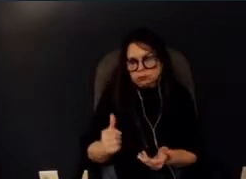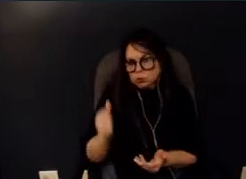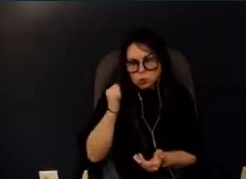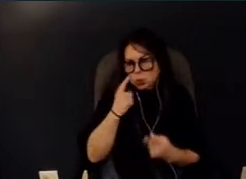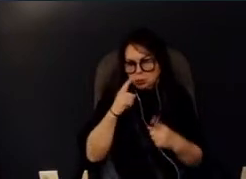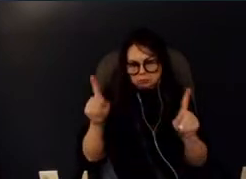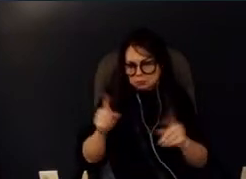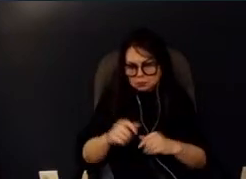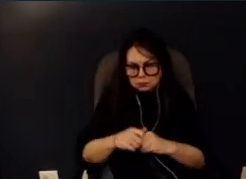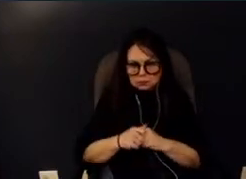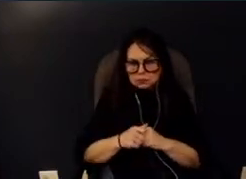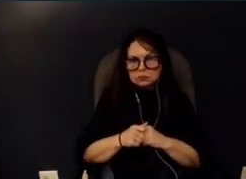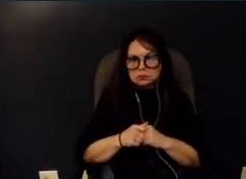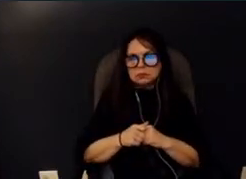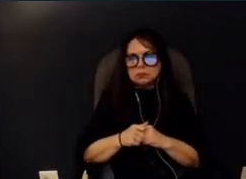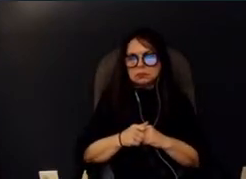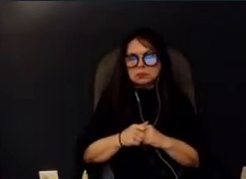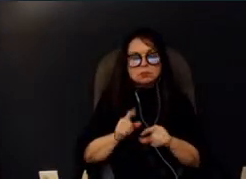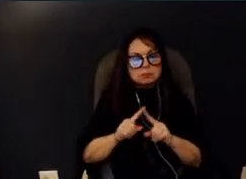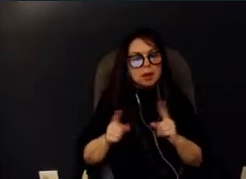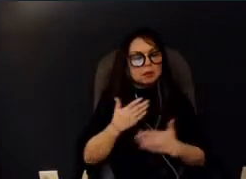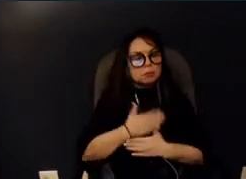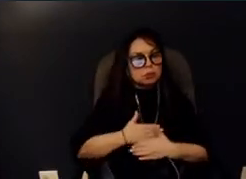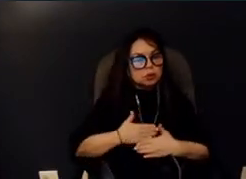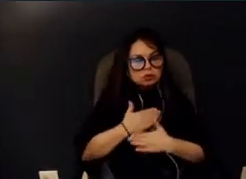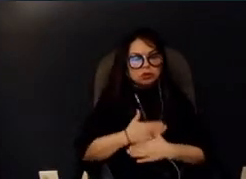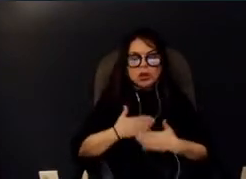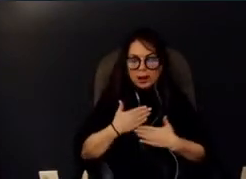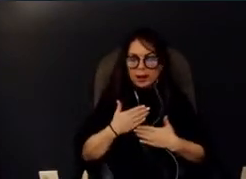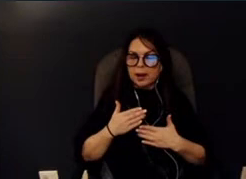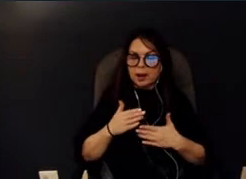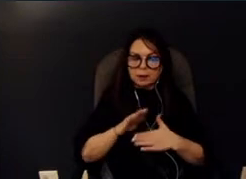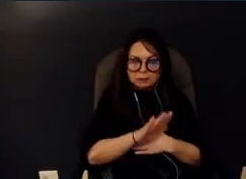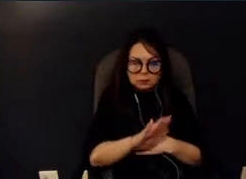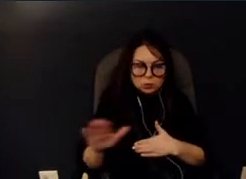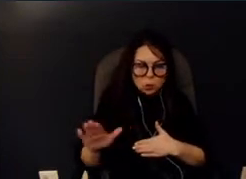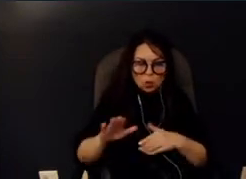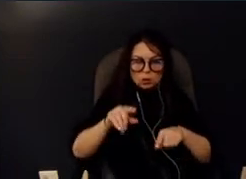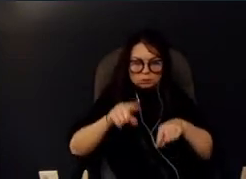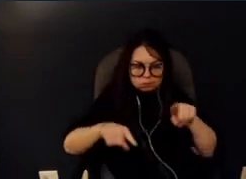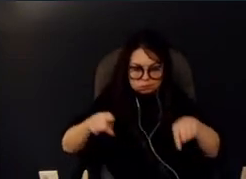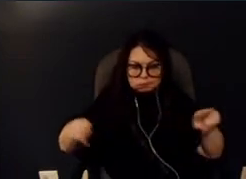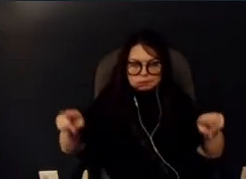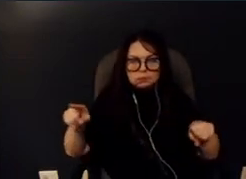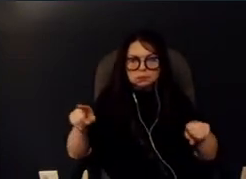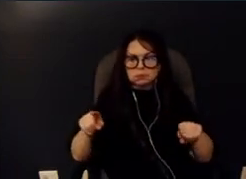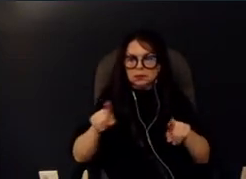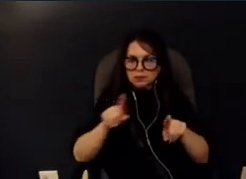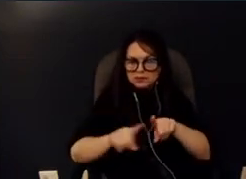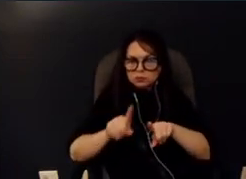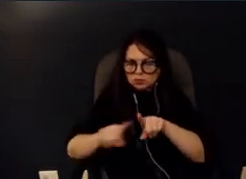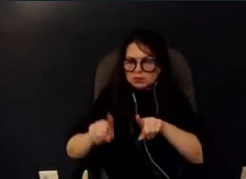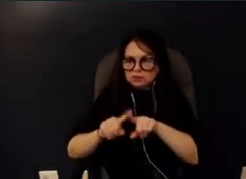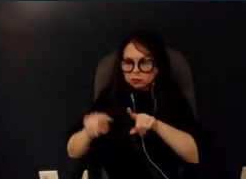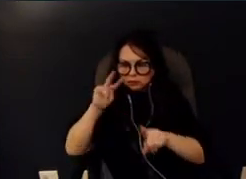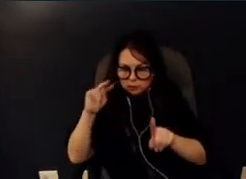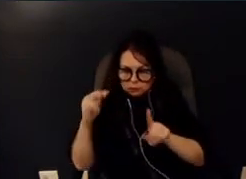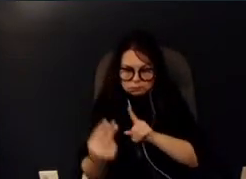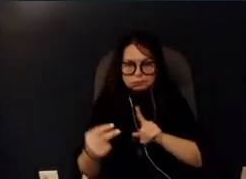But I do appreciate all of the diverse voices that have been stepping into this moment, that have been engaging, that have been reaching out to